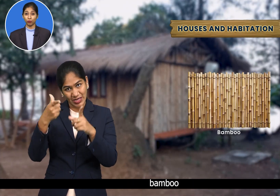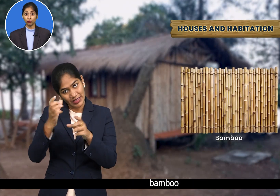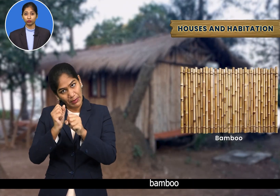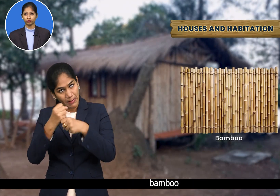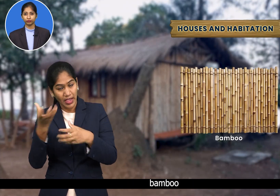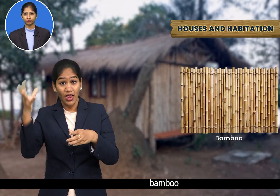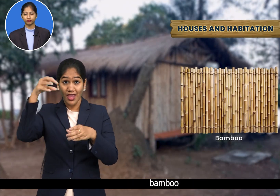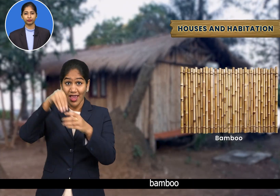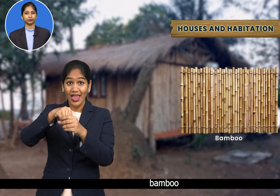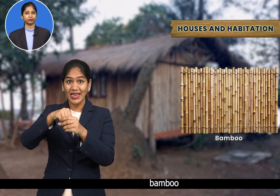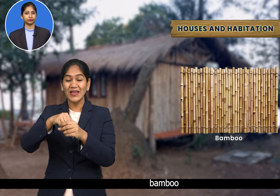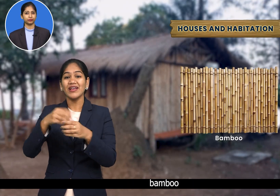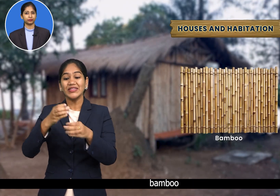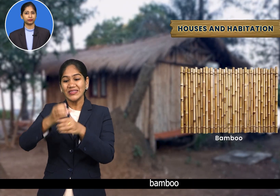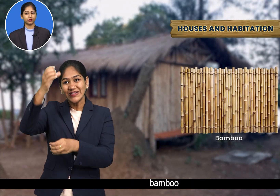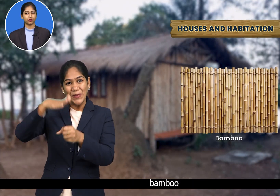bamboo